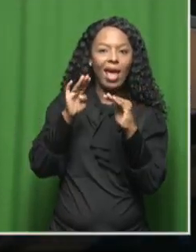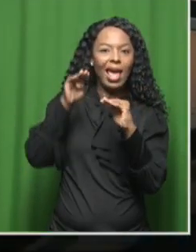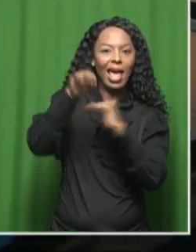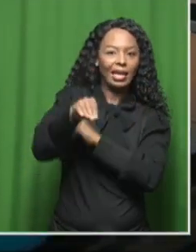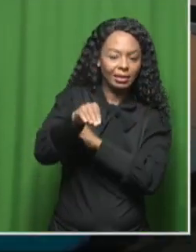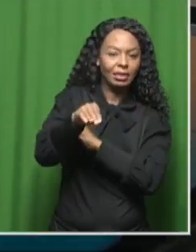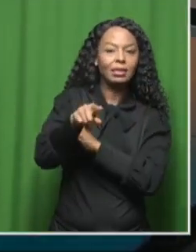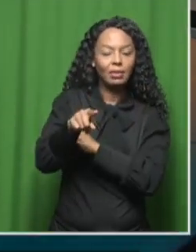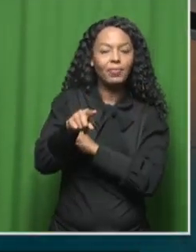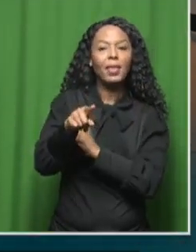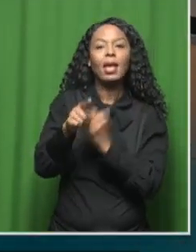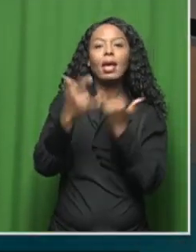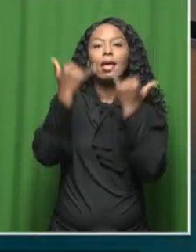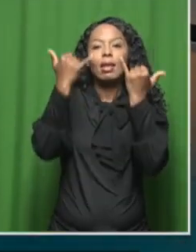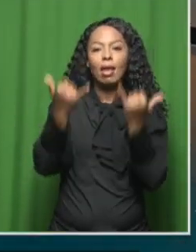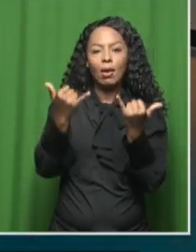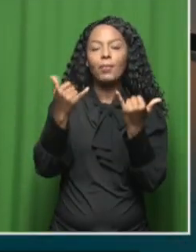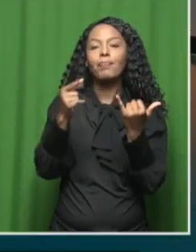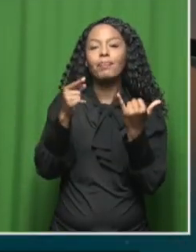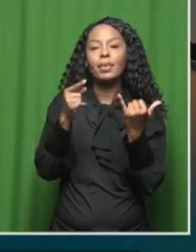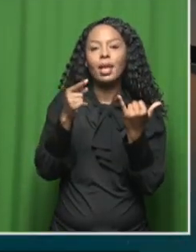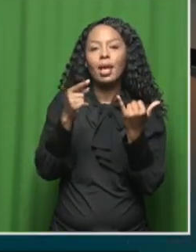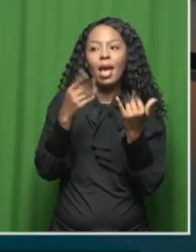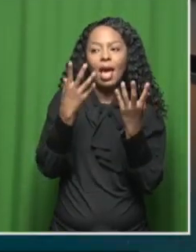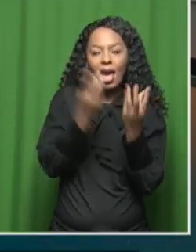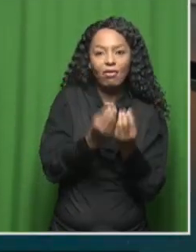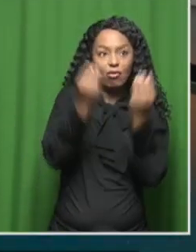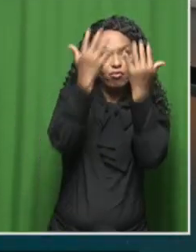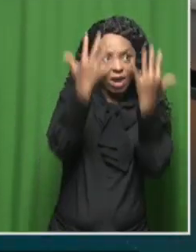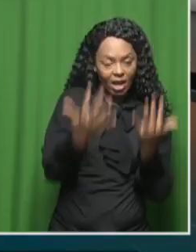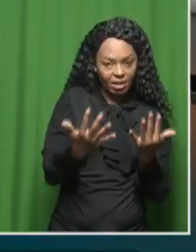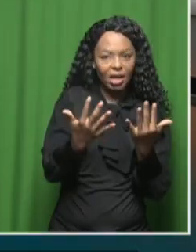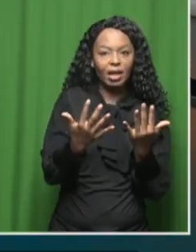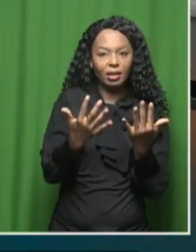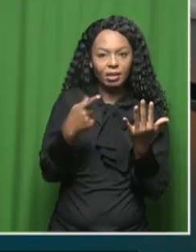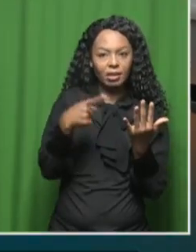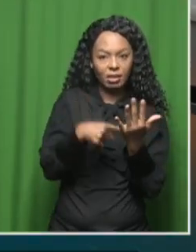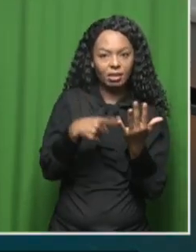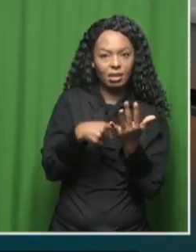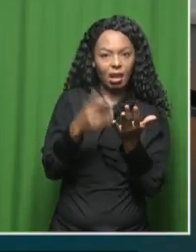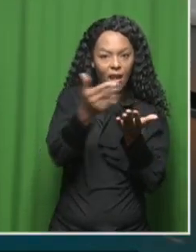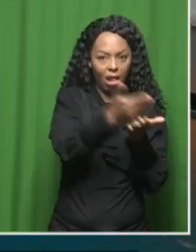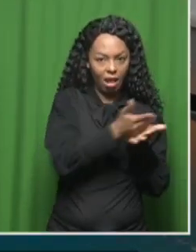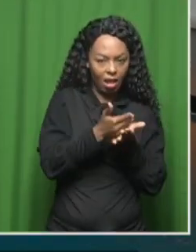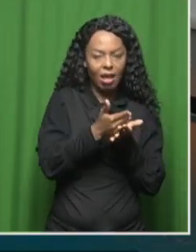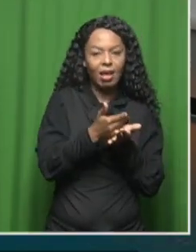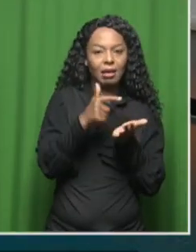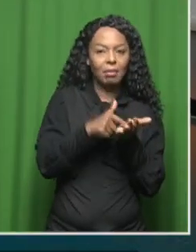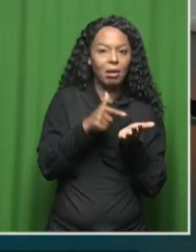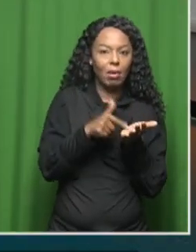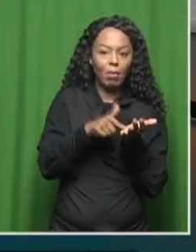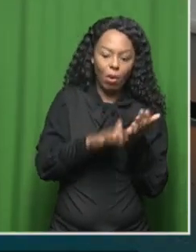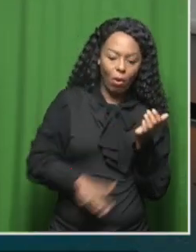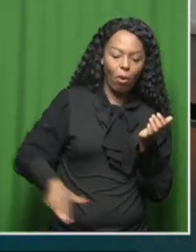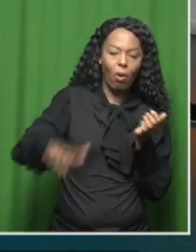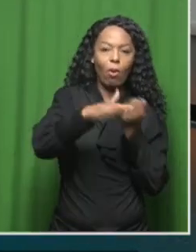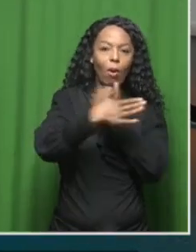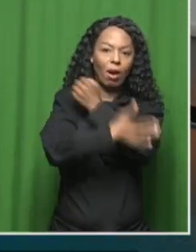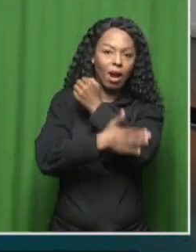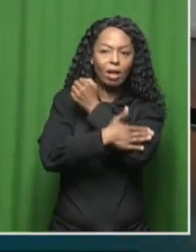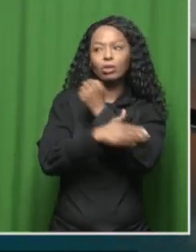So there's a certain carbon budget that is being allocated across the world economies, across the nations of the world or the countries of the